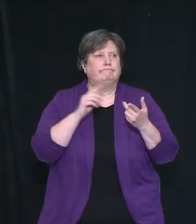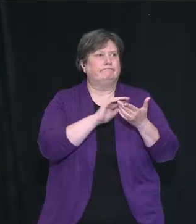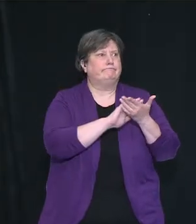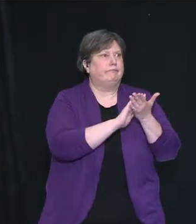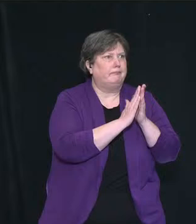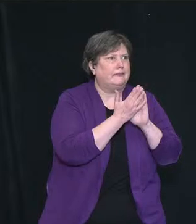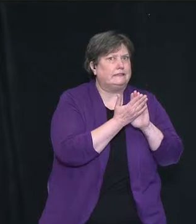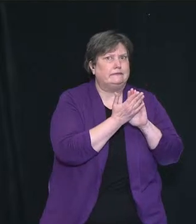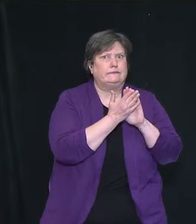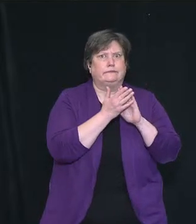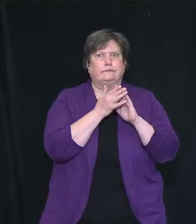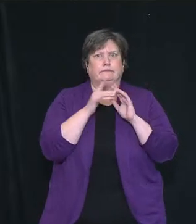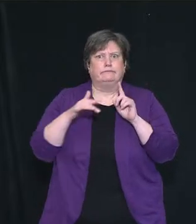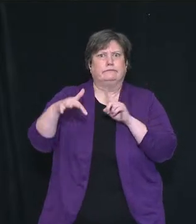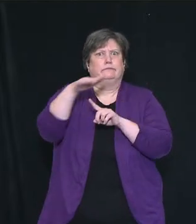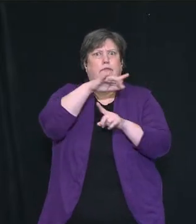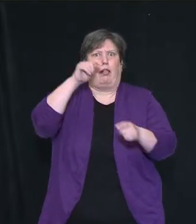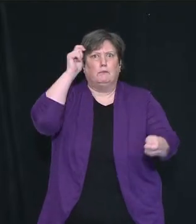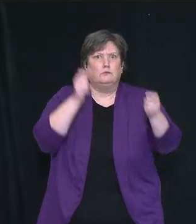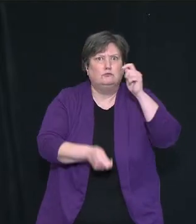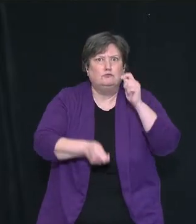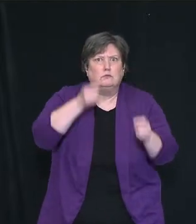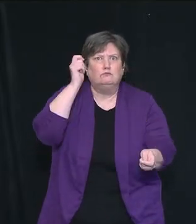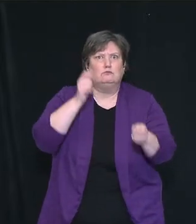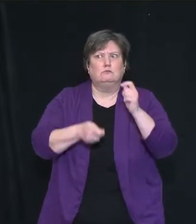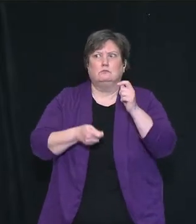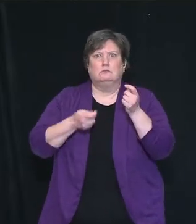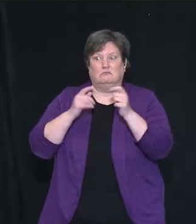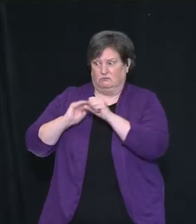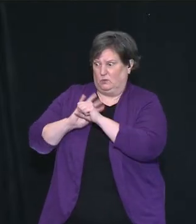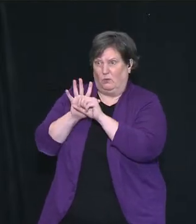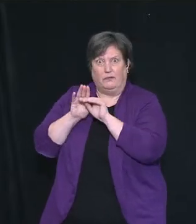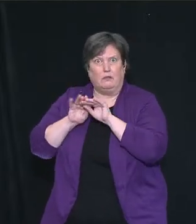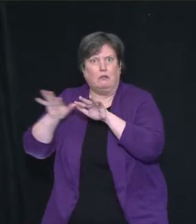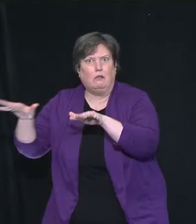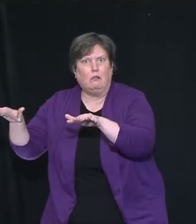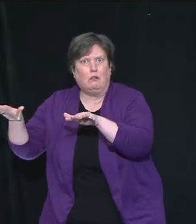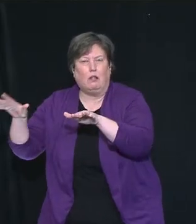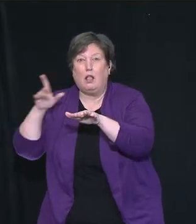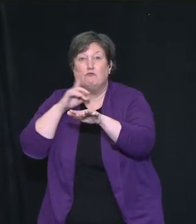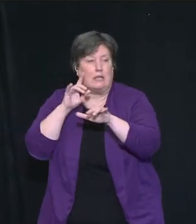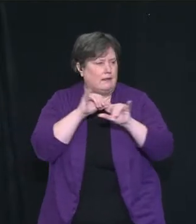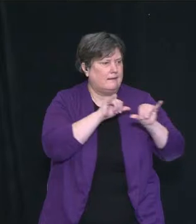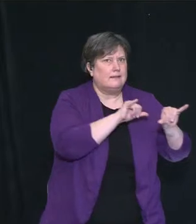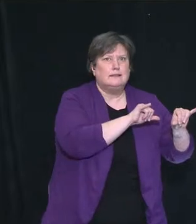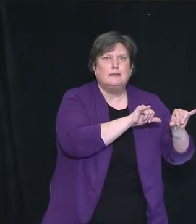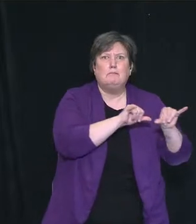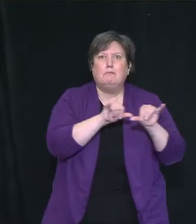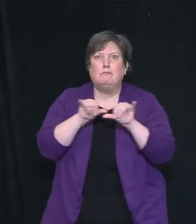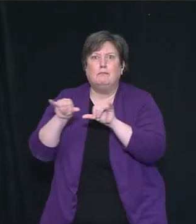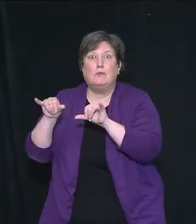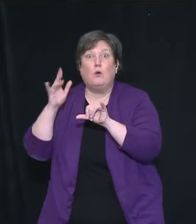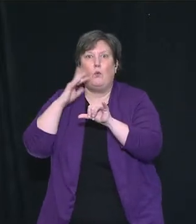international migration movements, all have one thing in common. They are